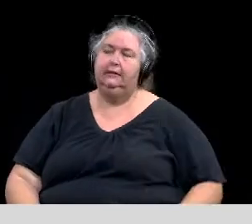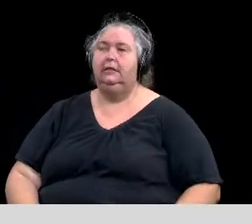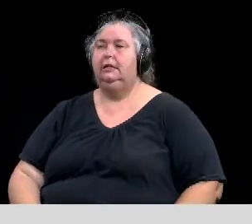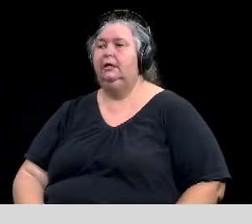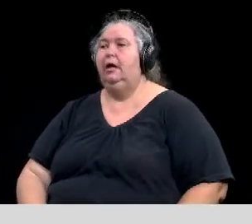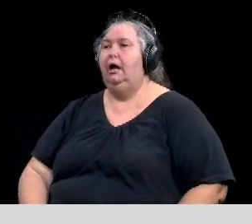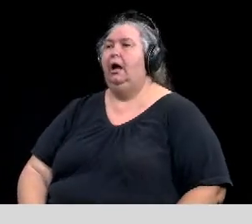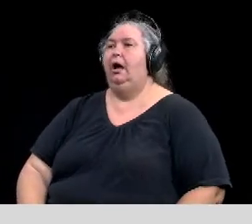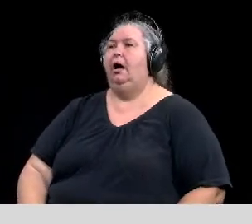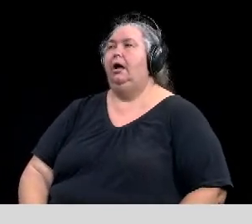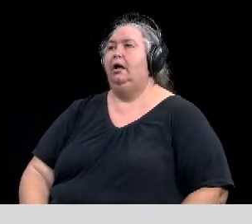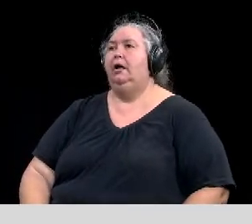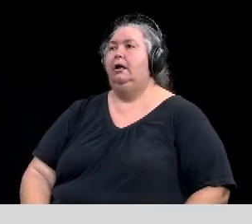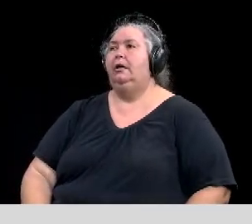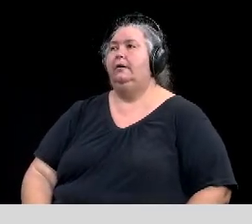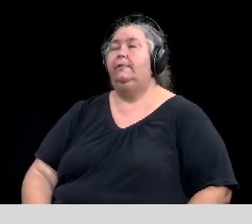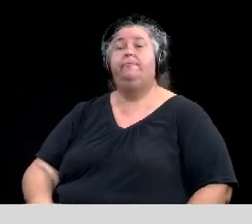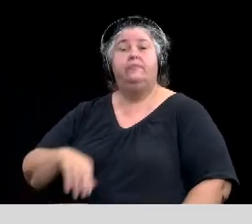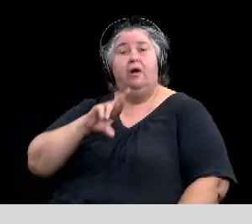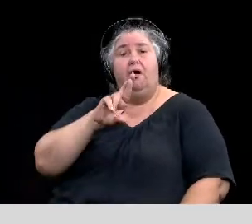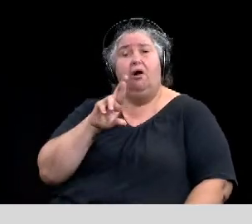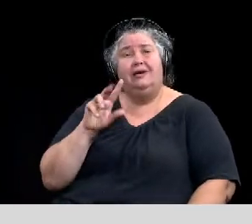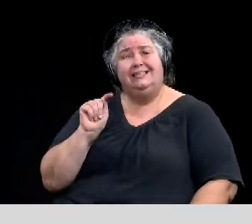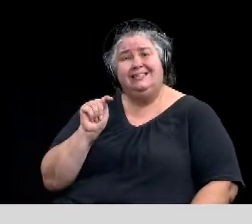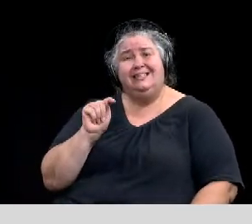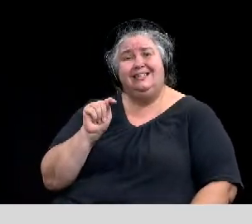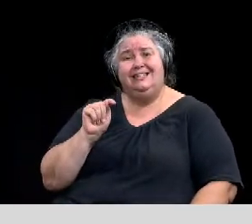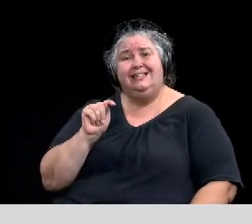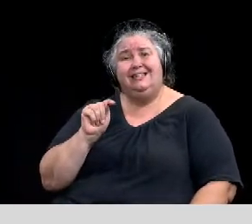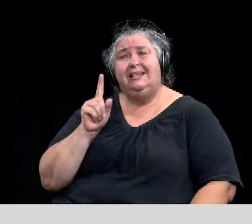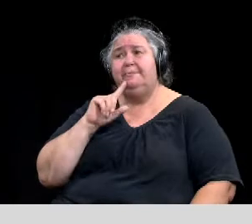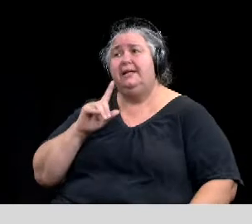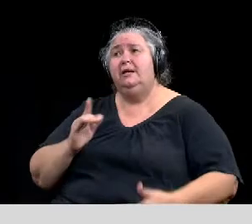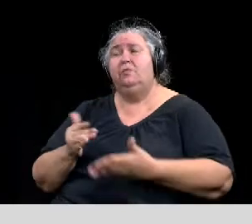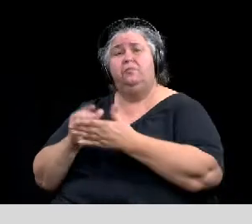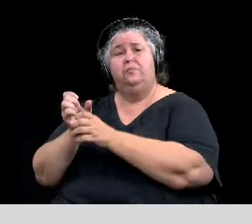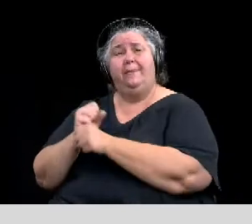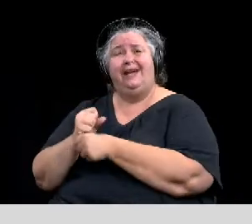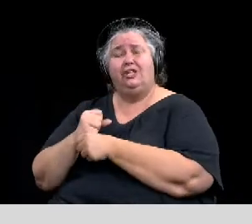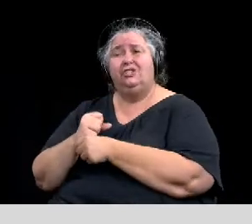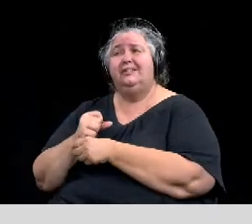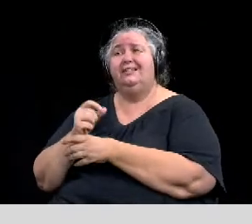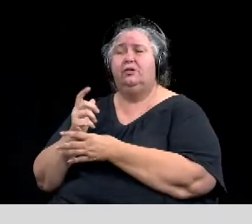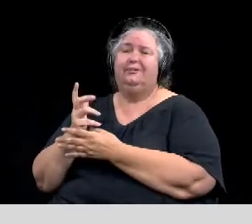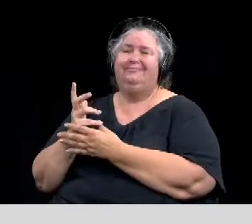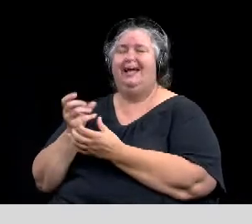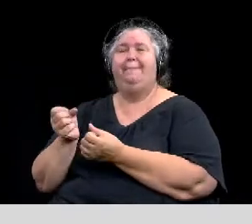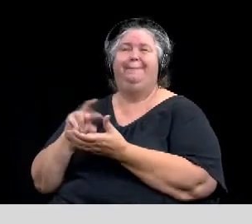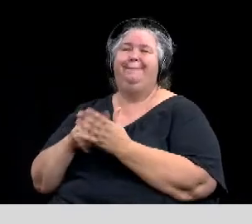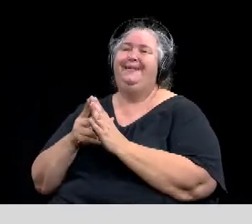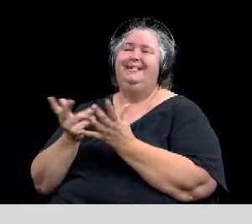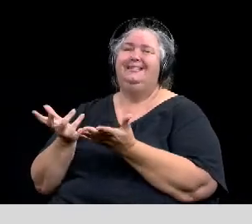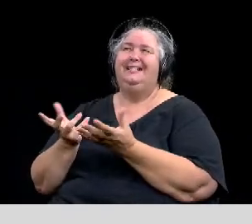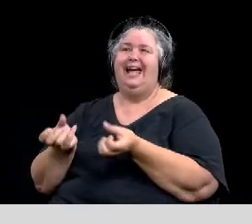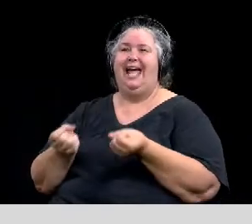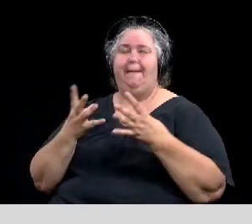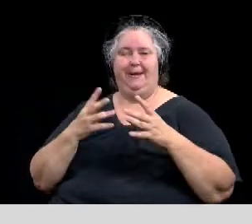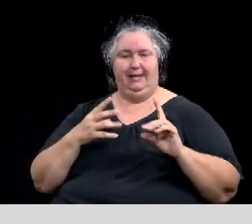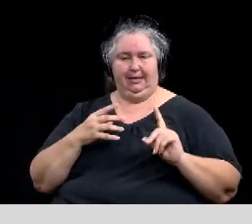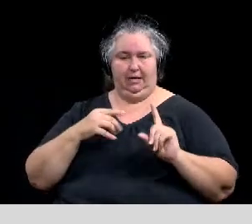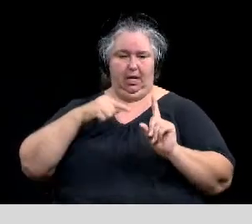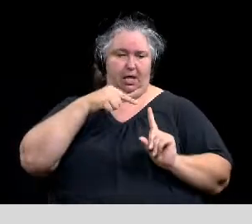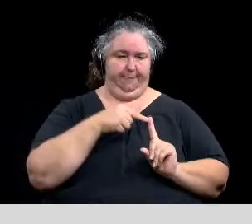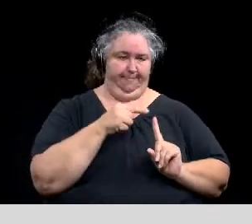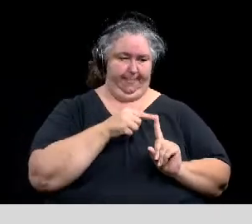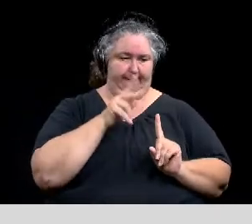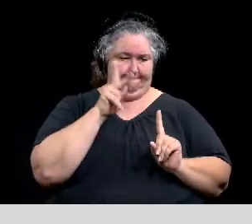Reproduction rate, the RT, we've been sharing from the beginning. This is a reflection of how many people one infected person